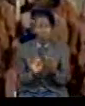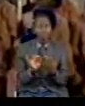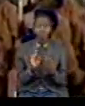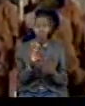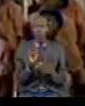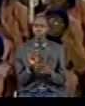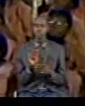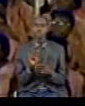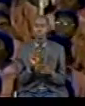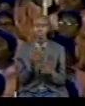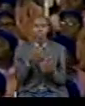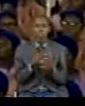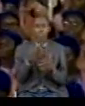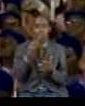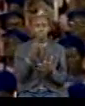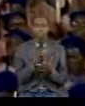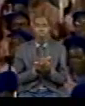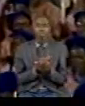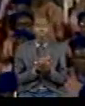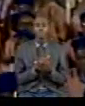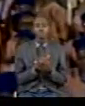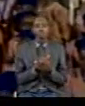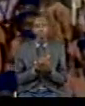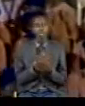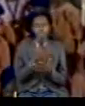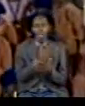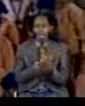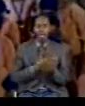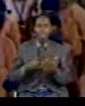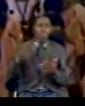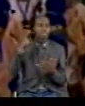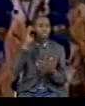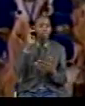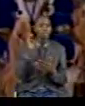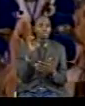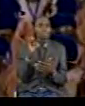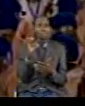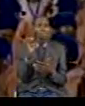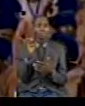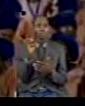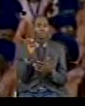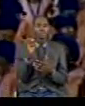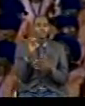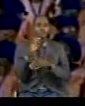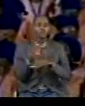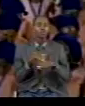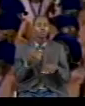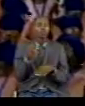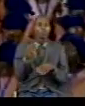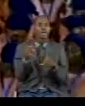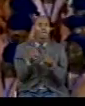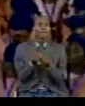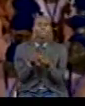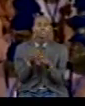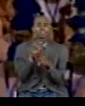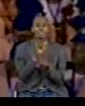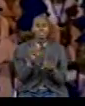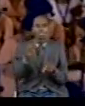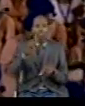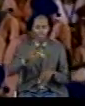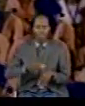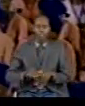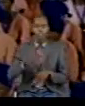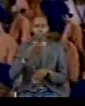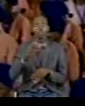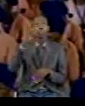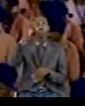side, he counts you as a creature, a child of God, that